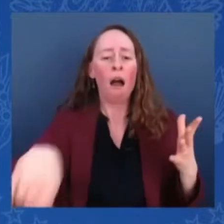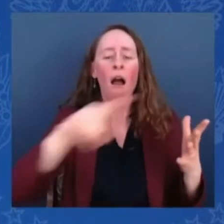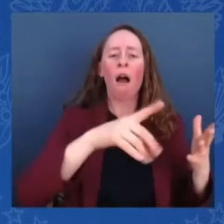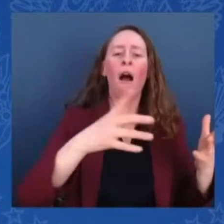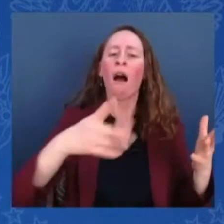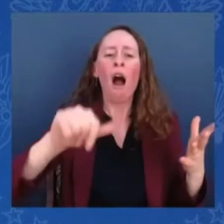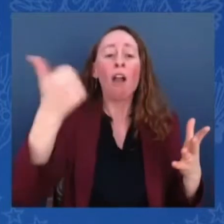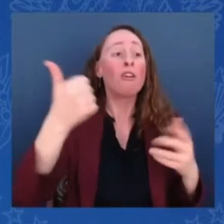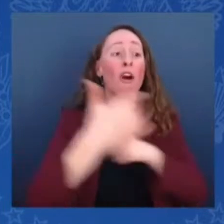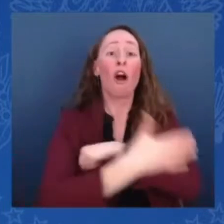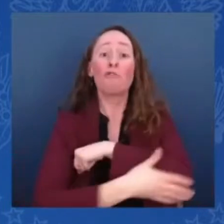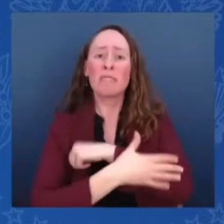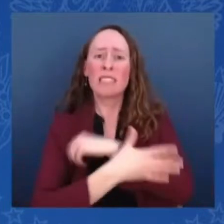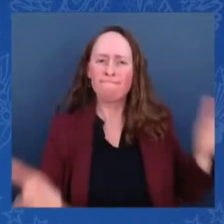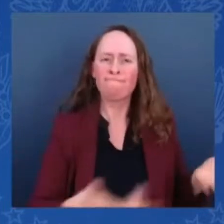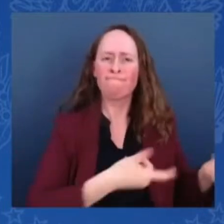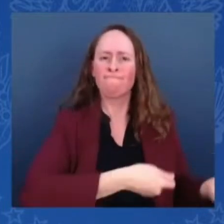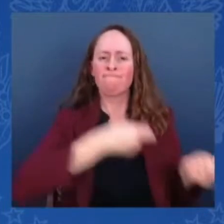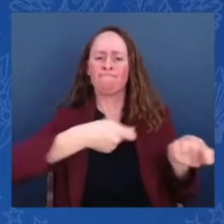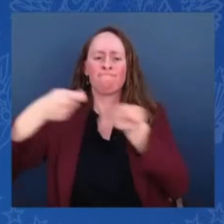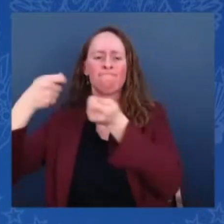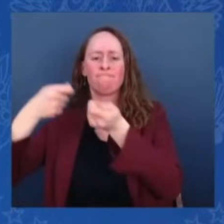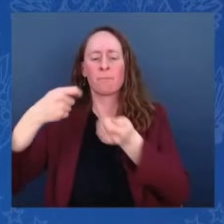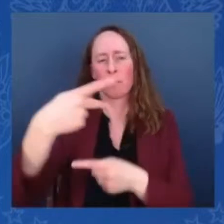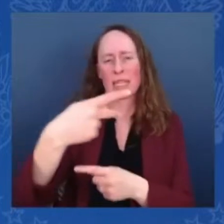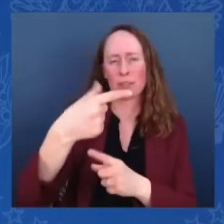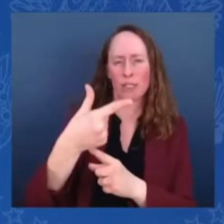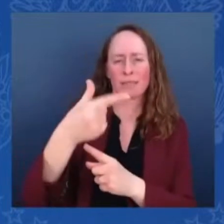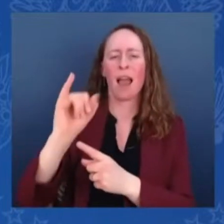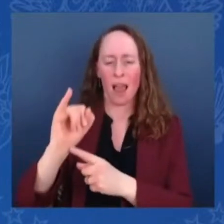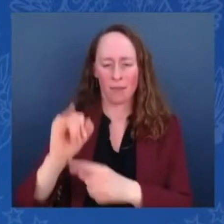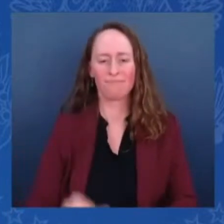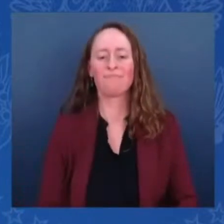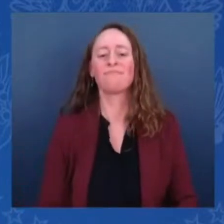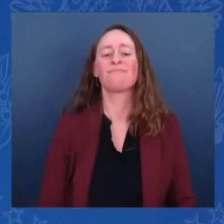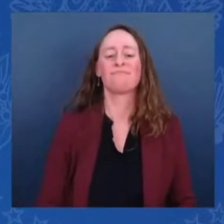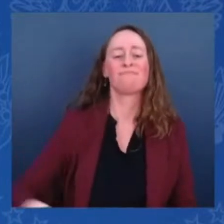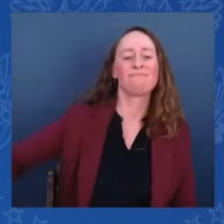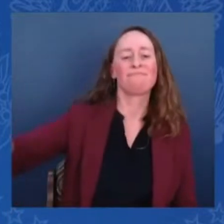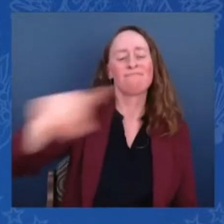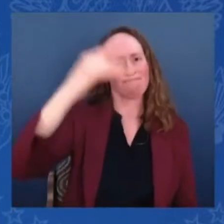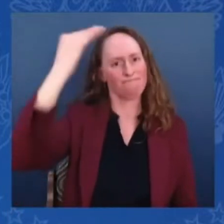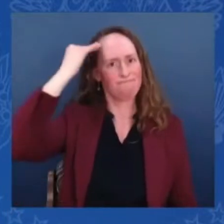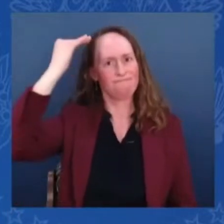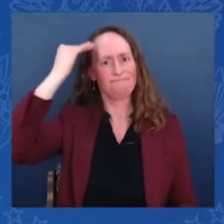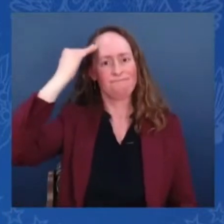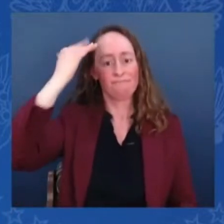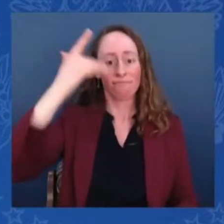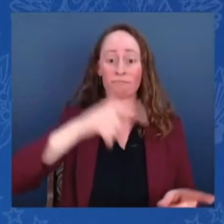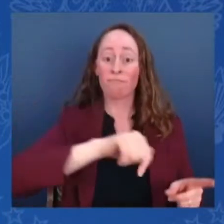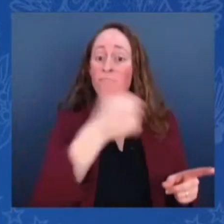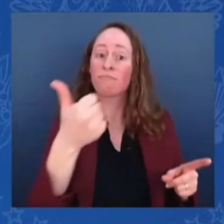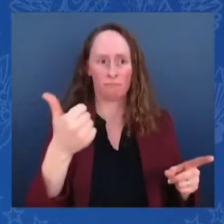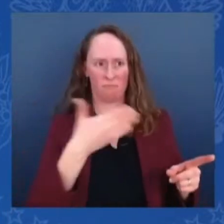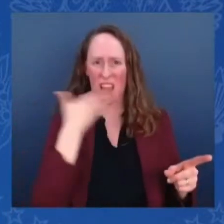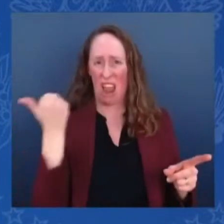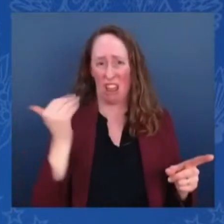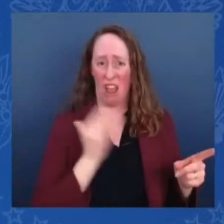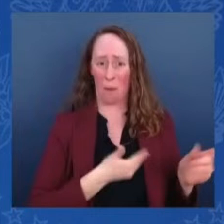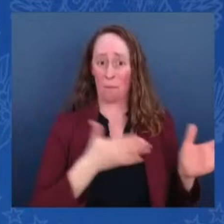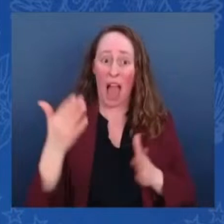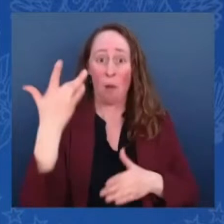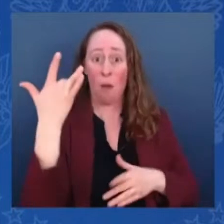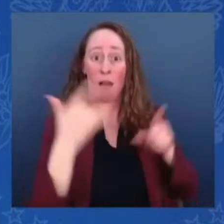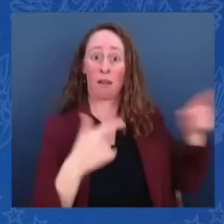anyone. This is our alternative to what China offers with its massive projects across Africa